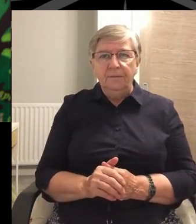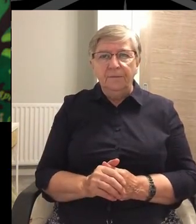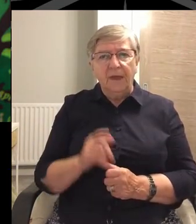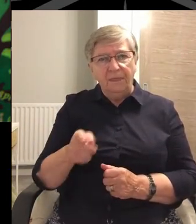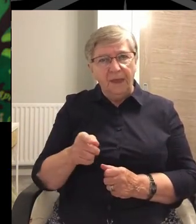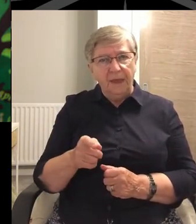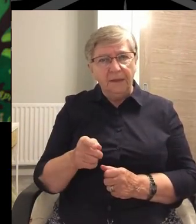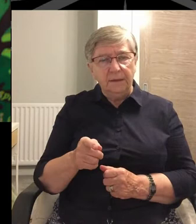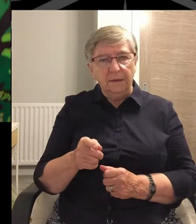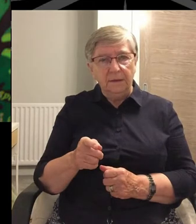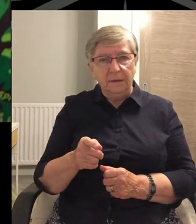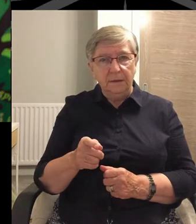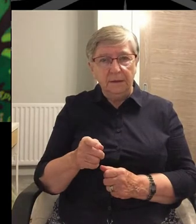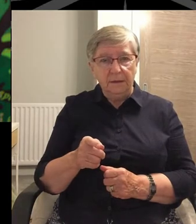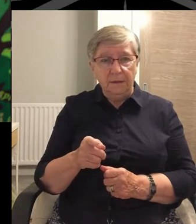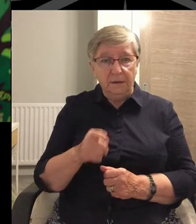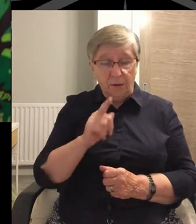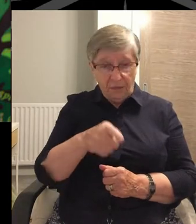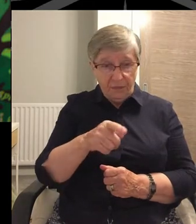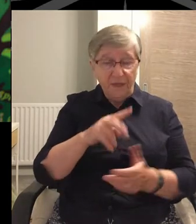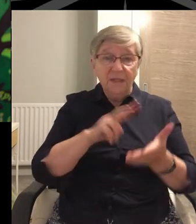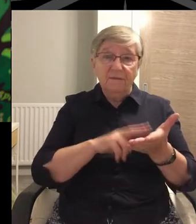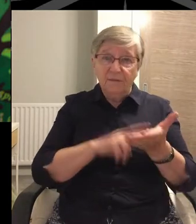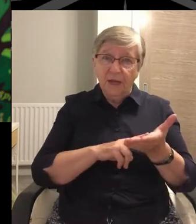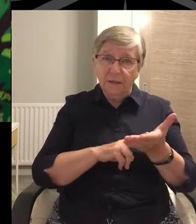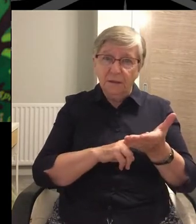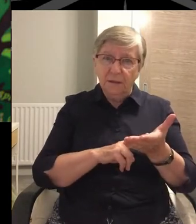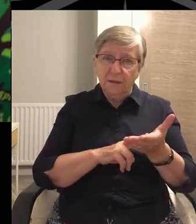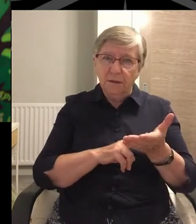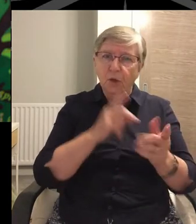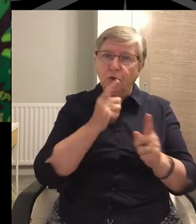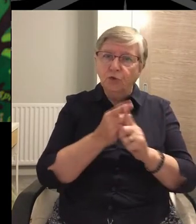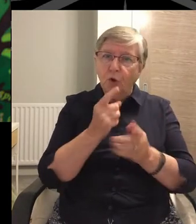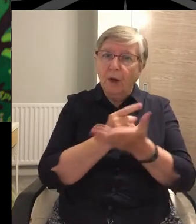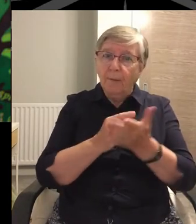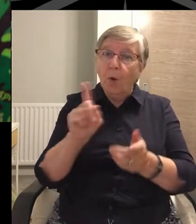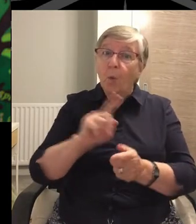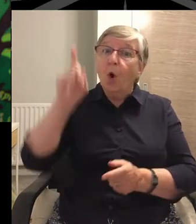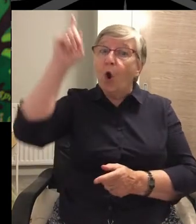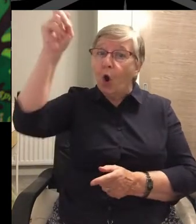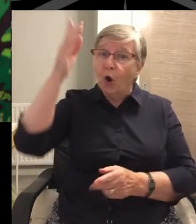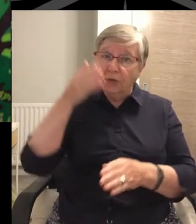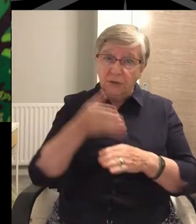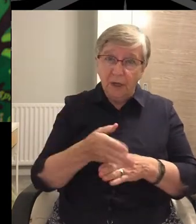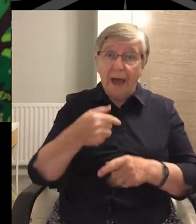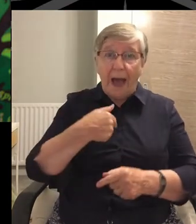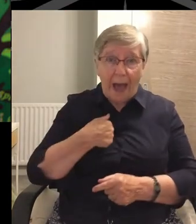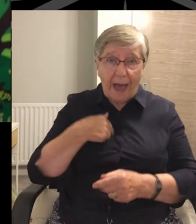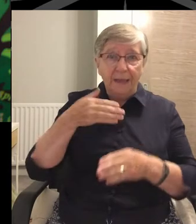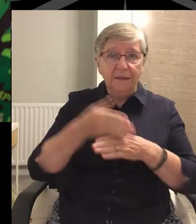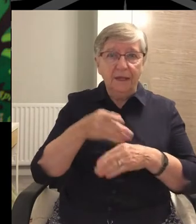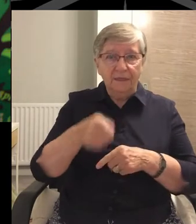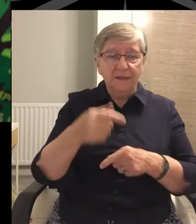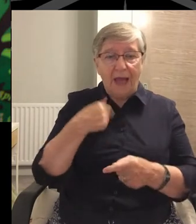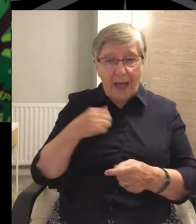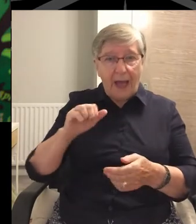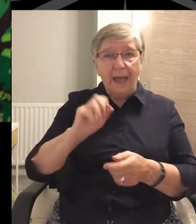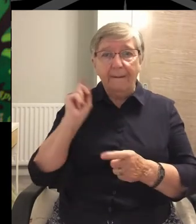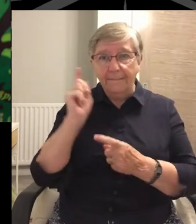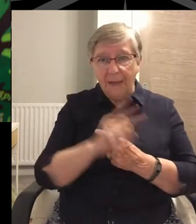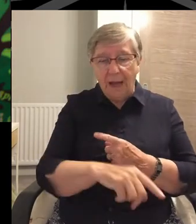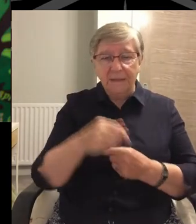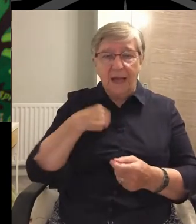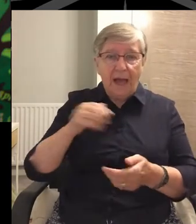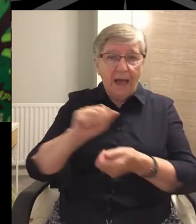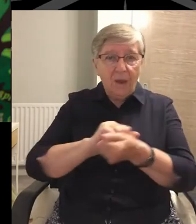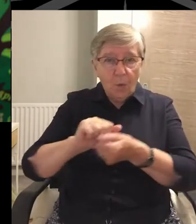And then while in these verses the emphasis was on what God had done, I passed by, I bathed, I